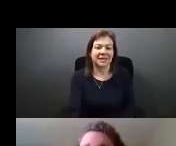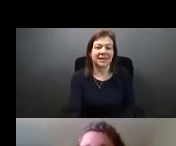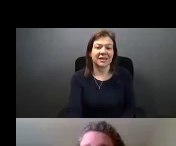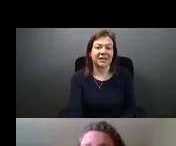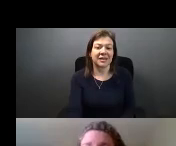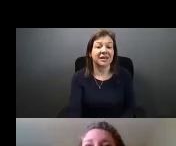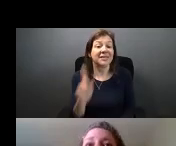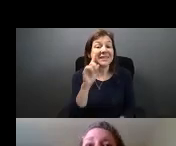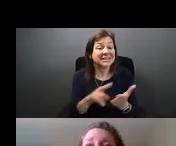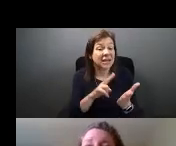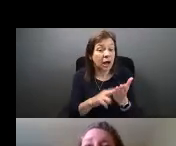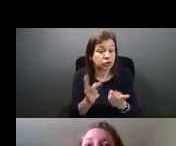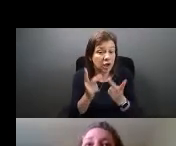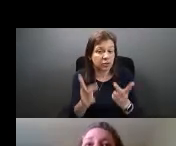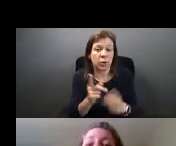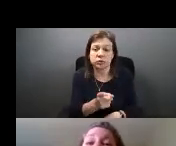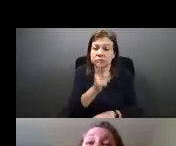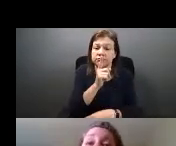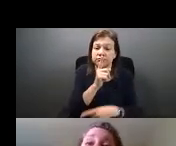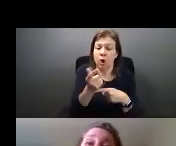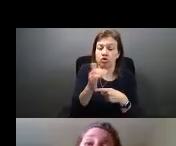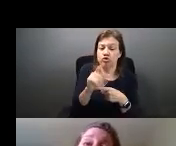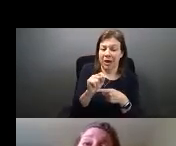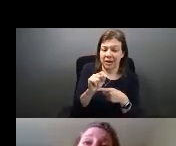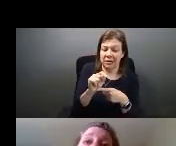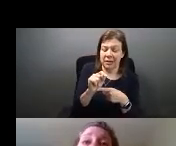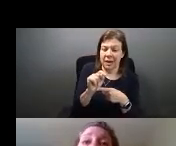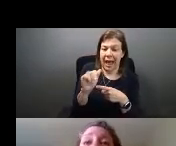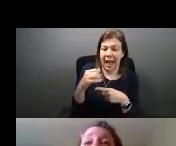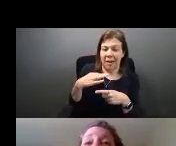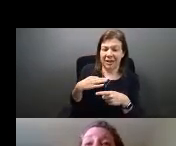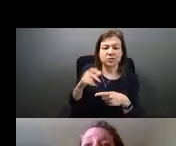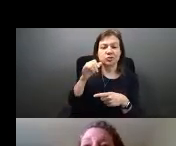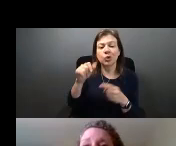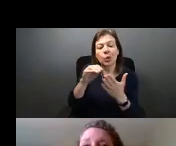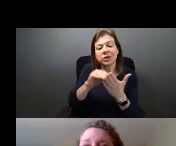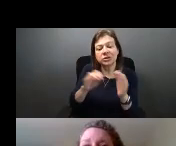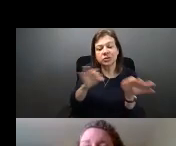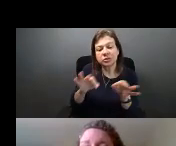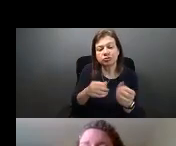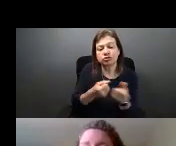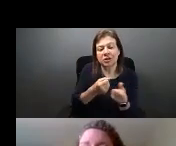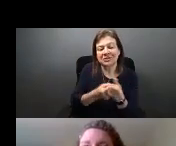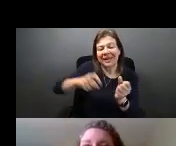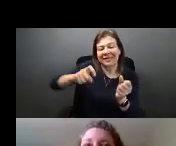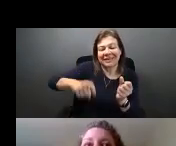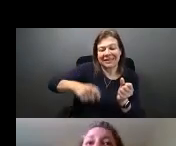grant application, you don't have to waste space on justifying the need for the